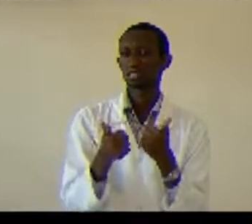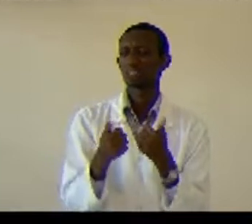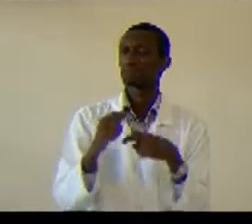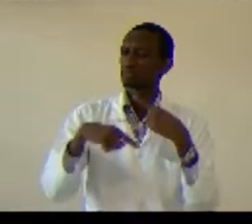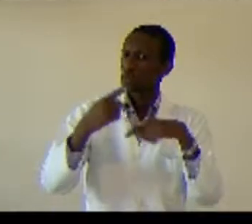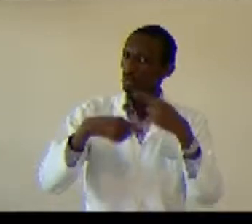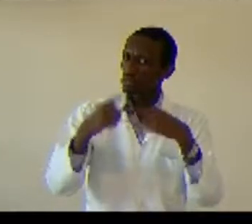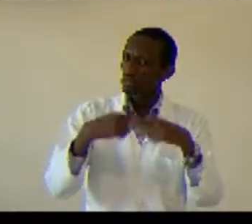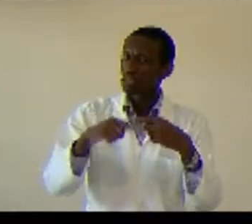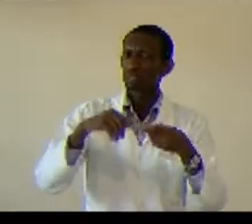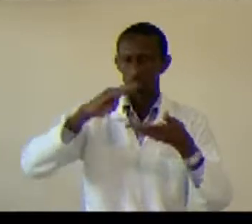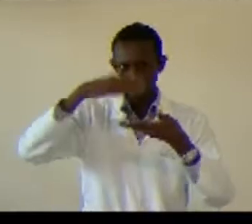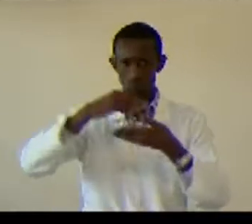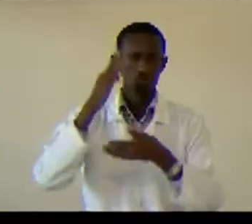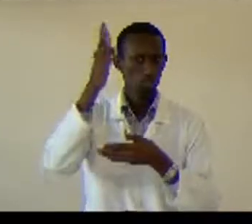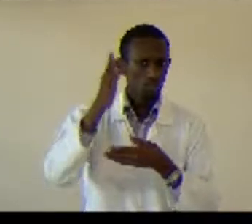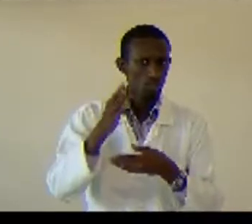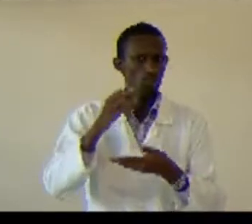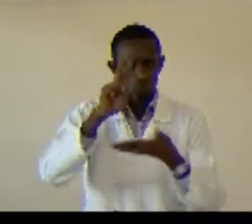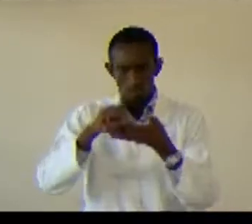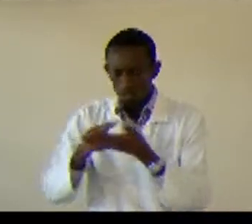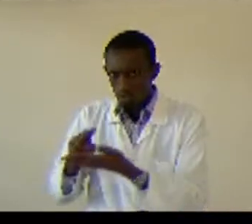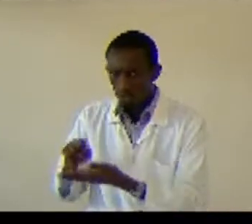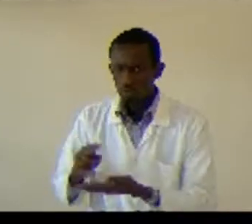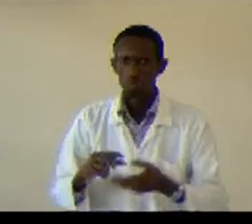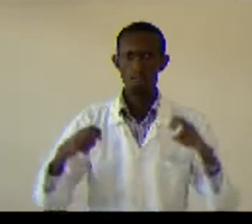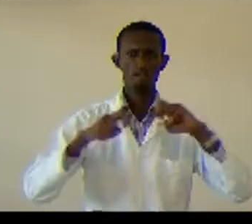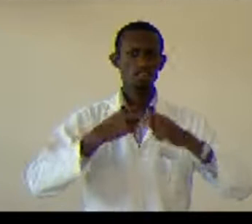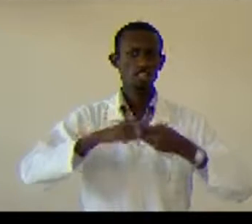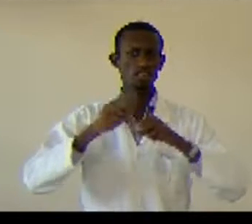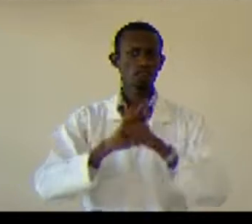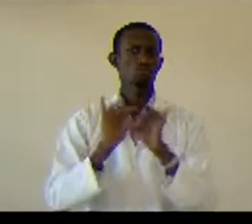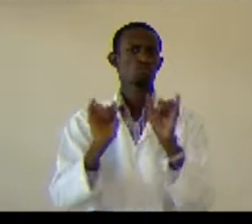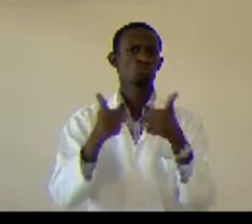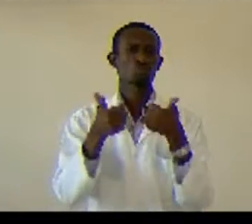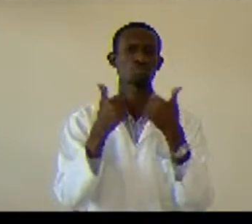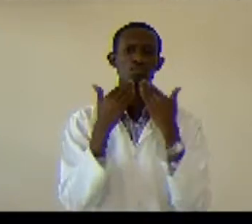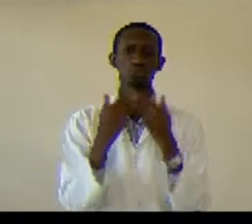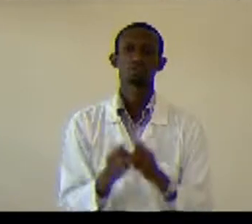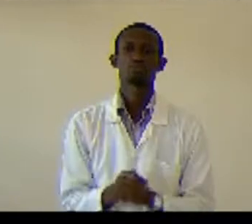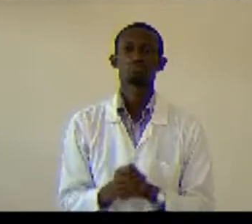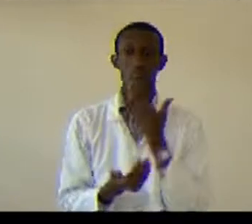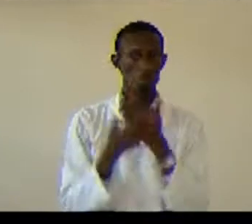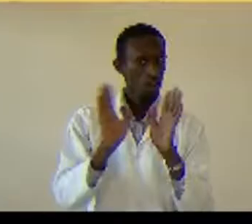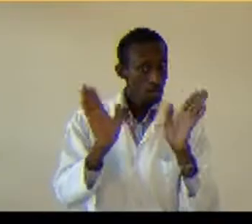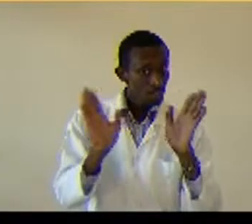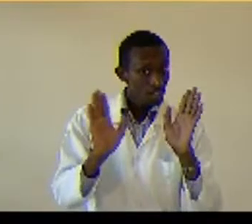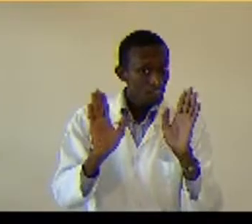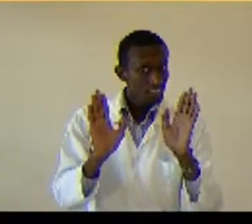other programs, and reading a lot of physics and other subjects as well. Stay well till we meet again next time. Bye-bye.